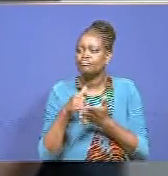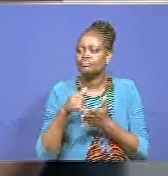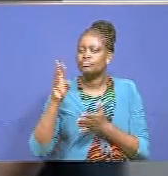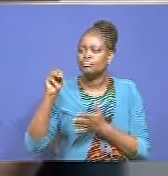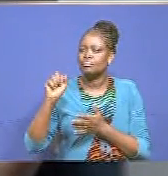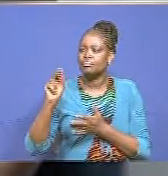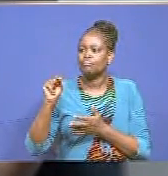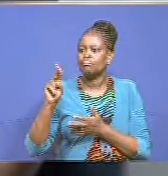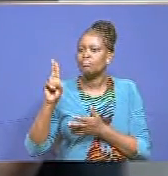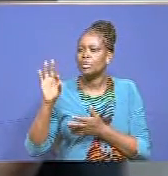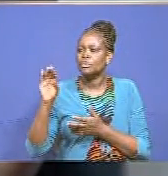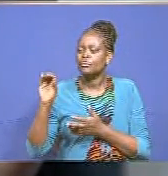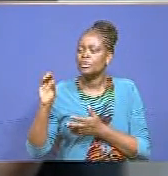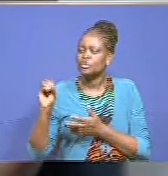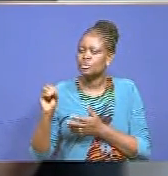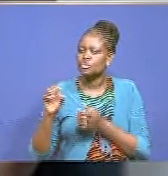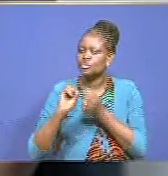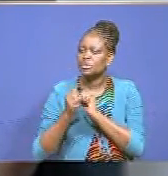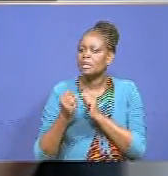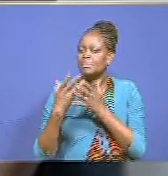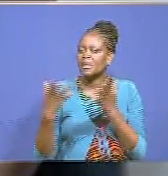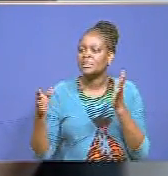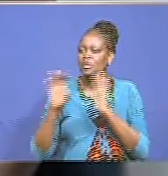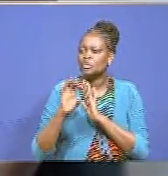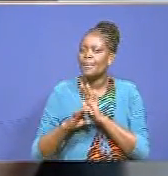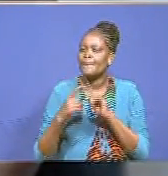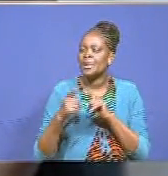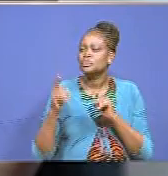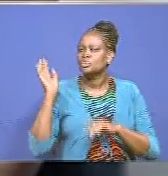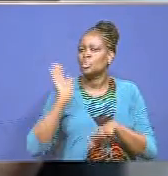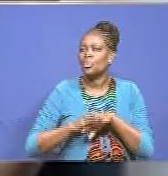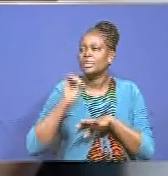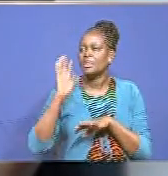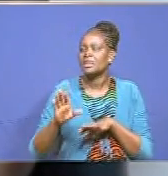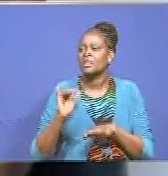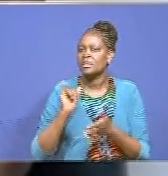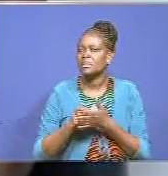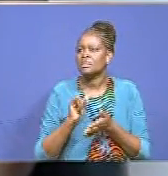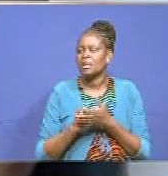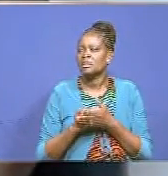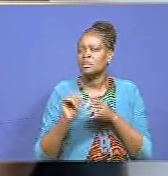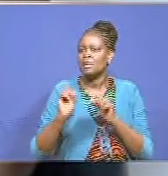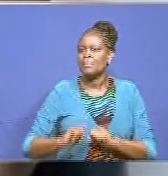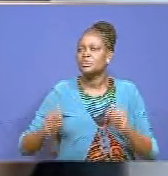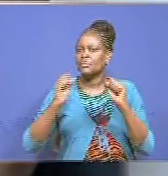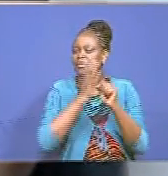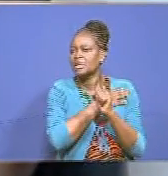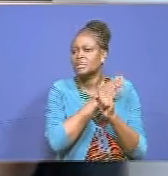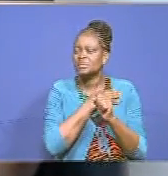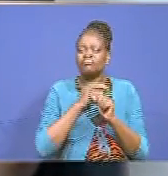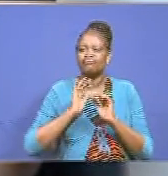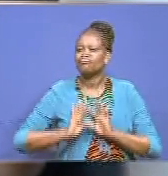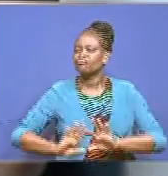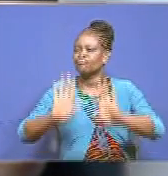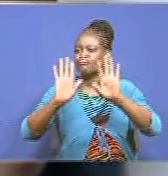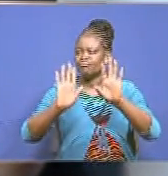to change one or two things in the constitution. But it's unfortunate that even the principle of NASA is like is abandoned all that that was